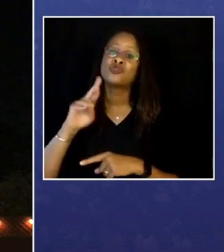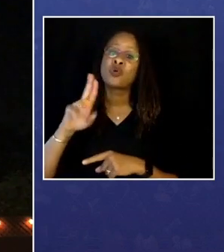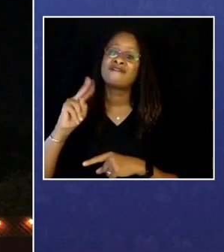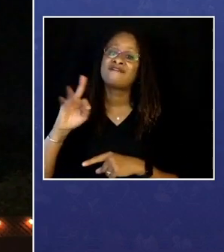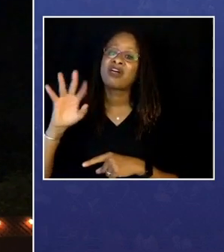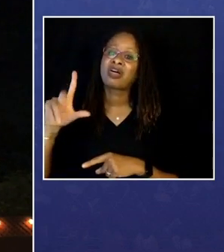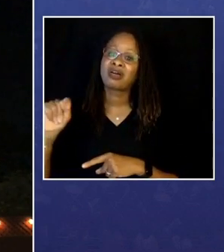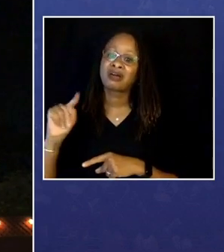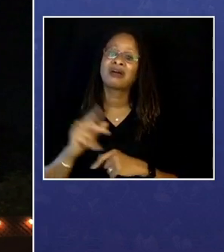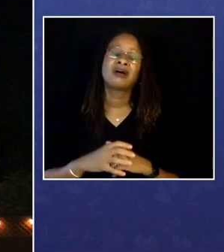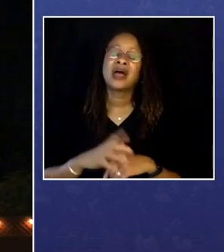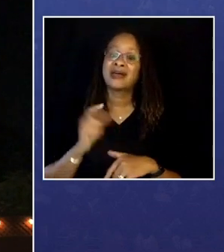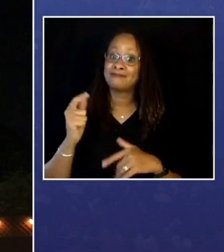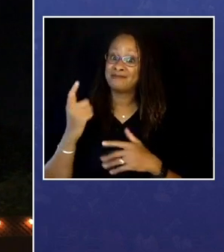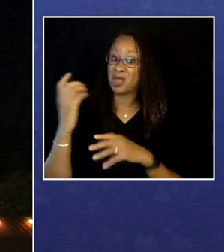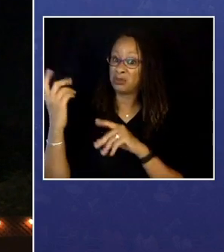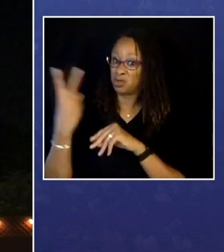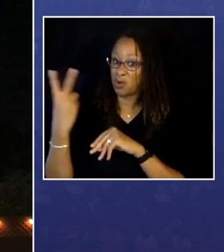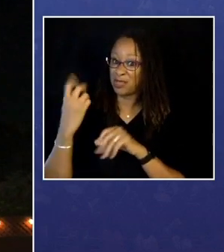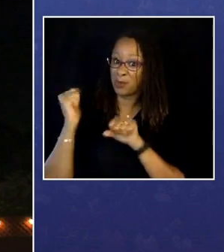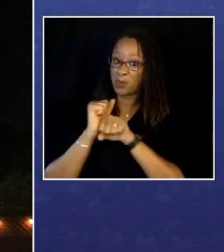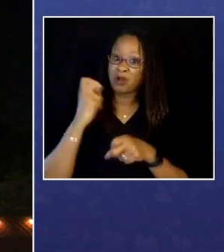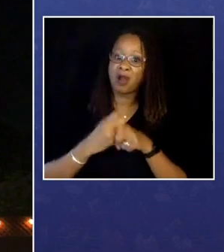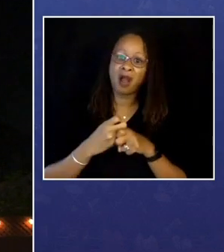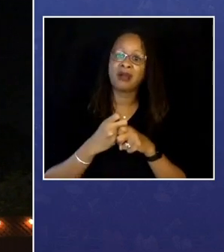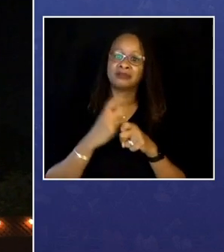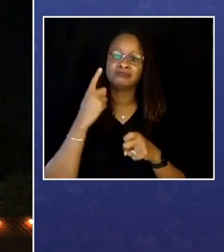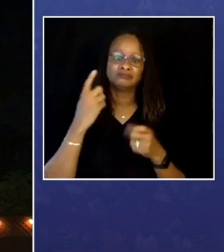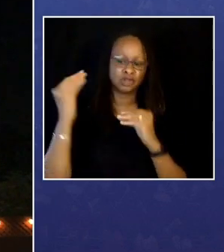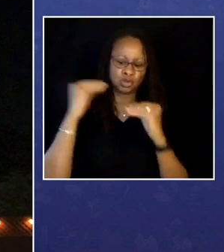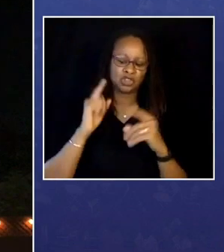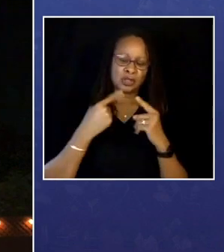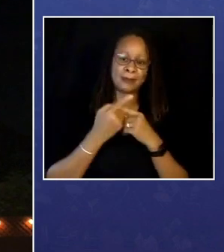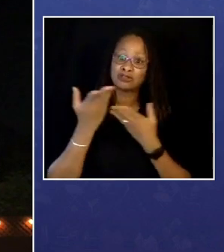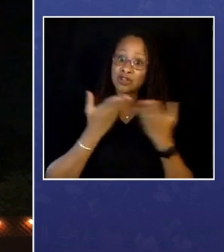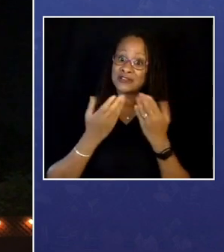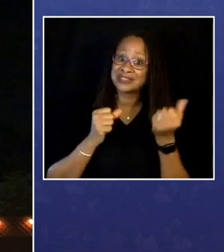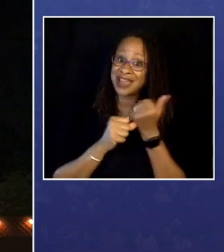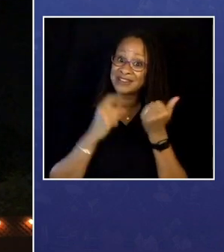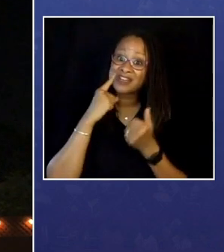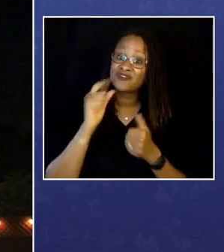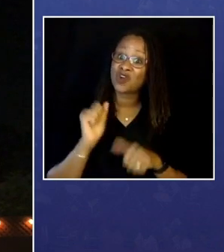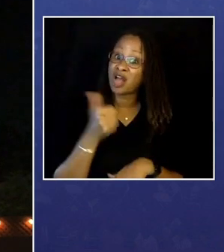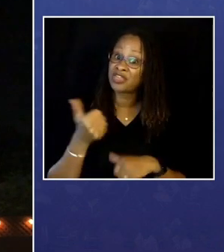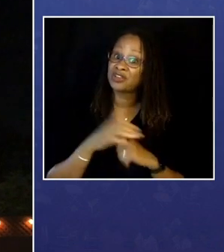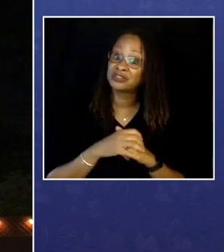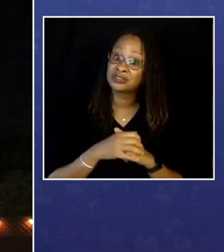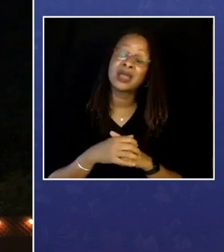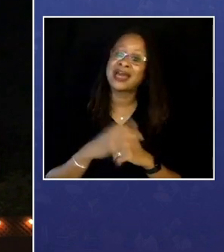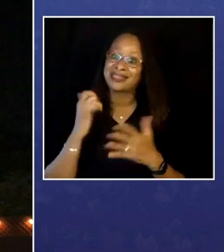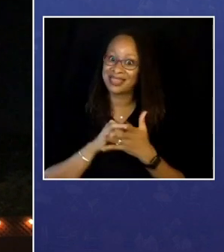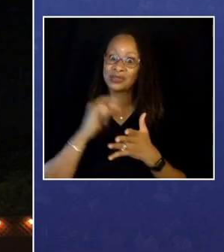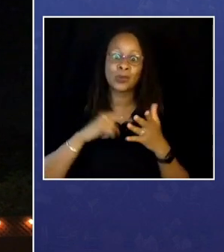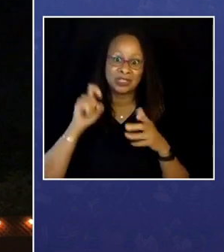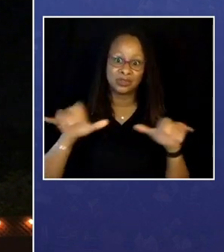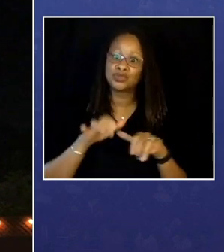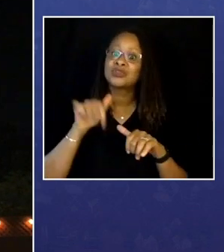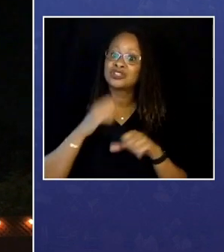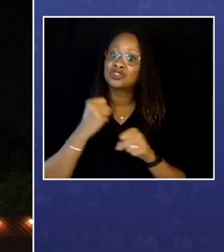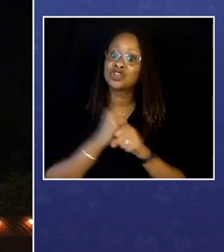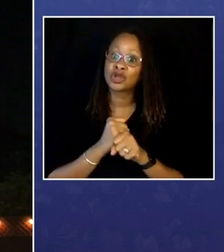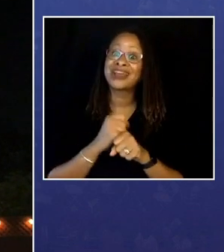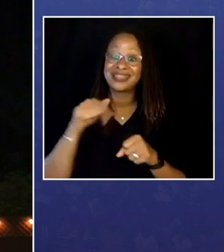and my brothers the importance of service, advocating for others, and working together, which is what we've had to do this year and what we have to do this